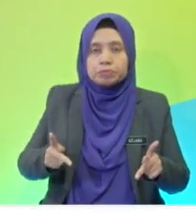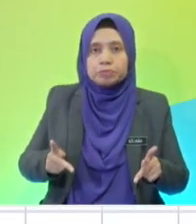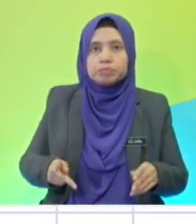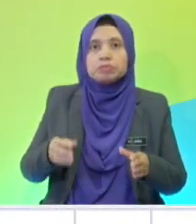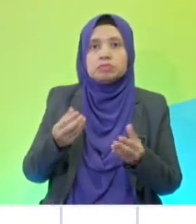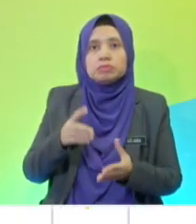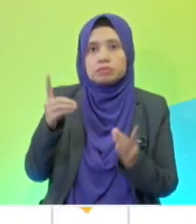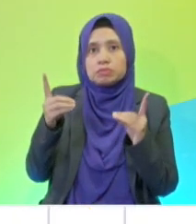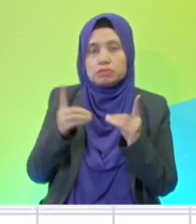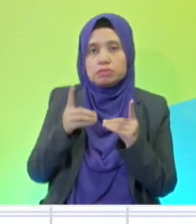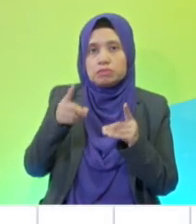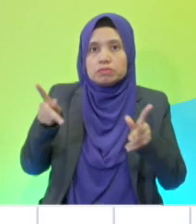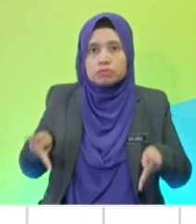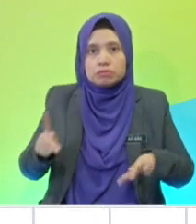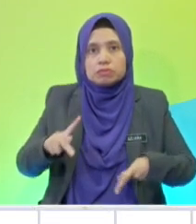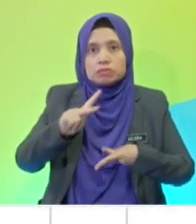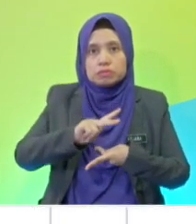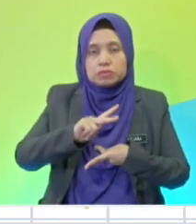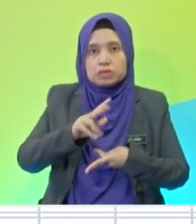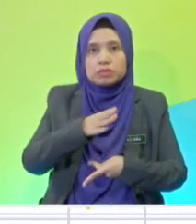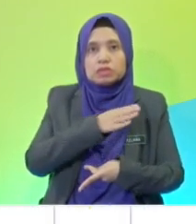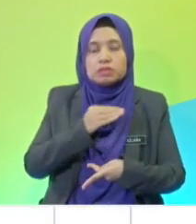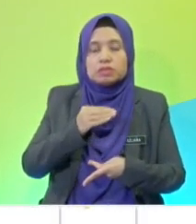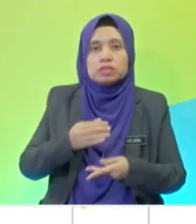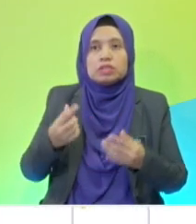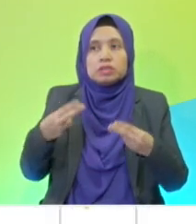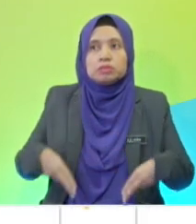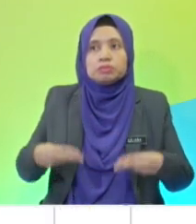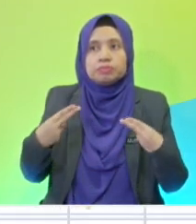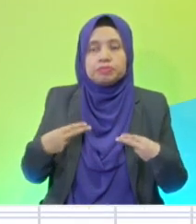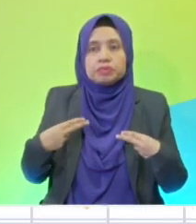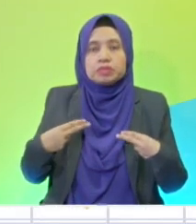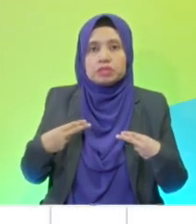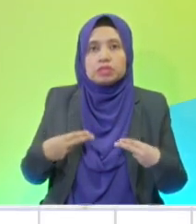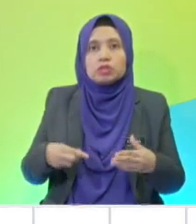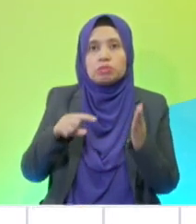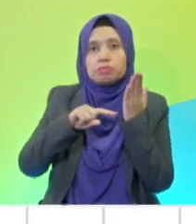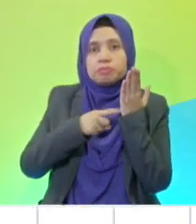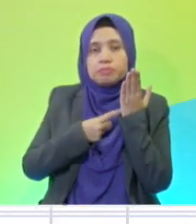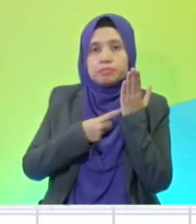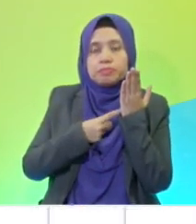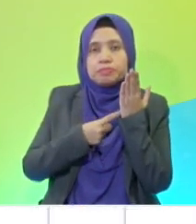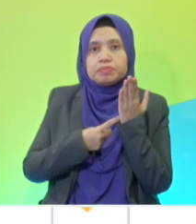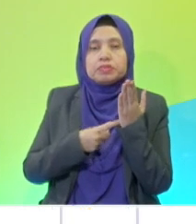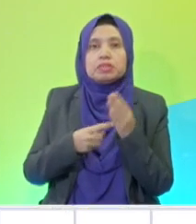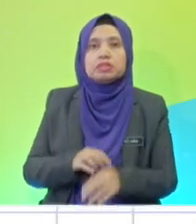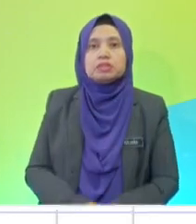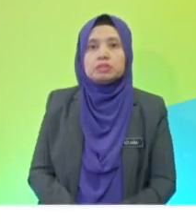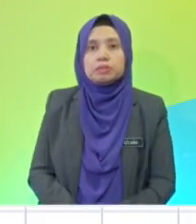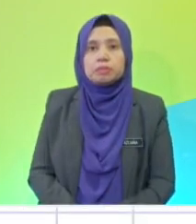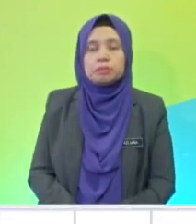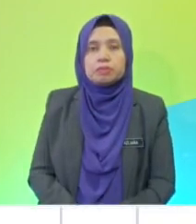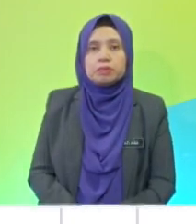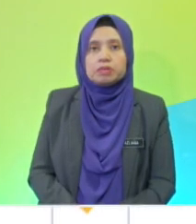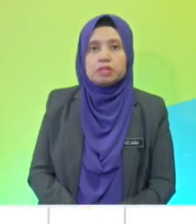box and learn more about our life now, at the beginning of the 21st century.